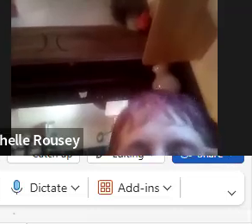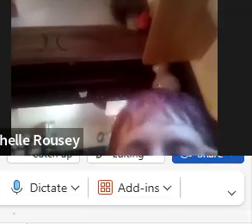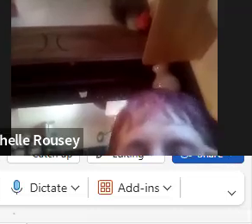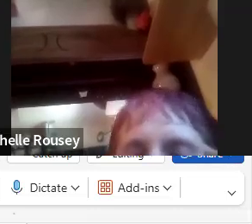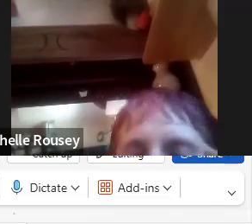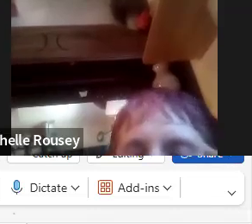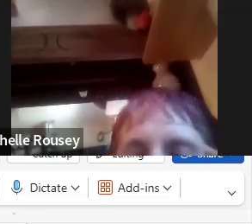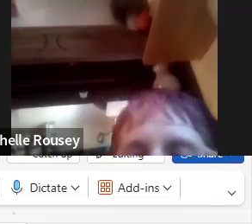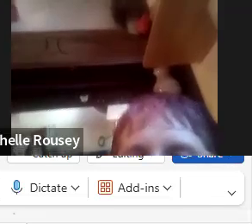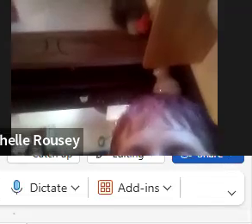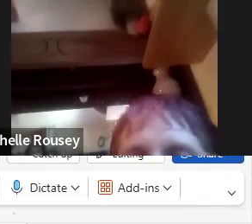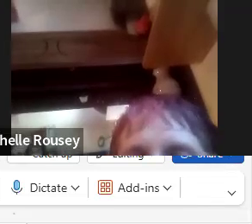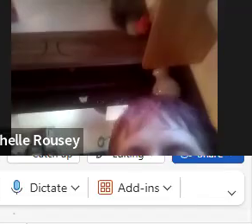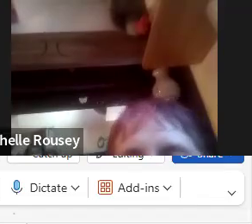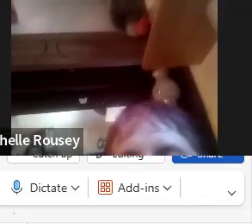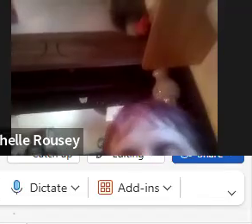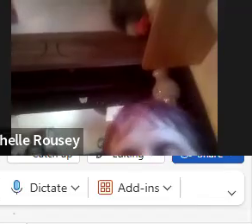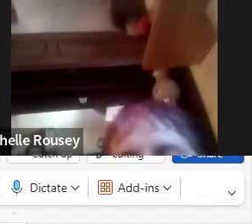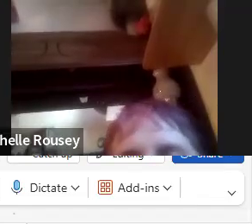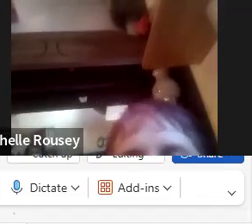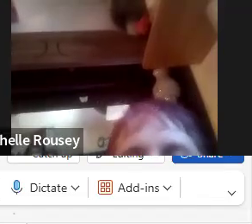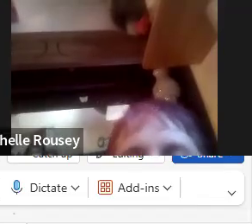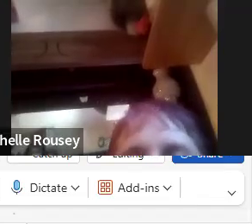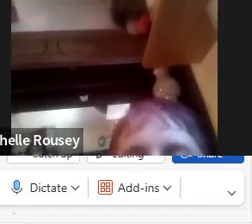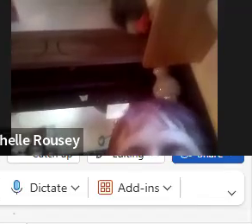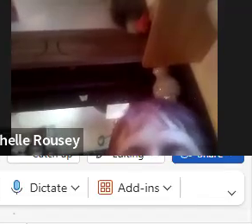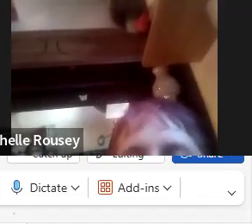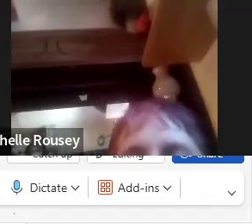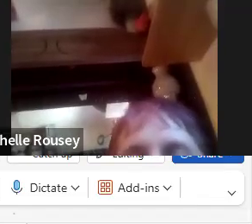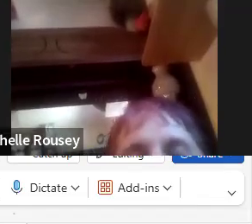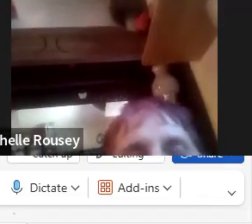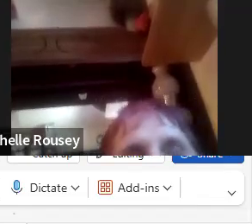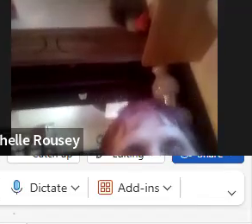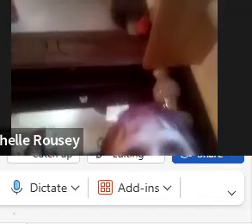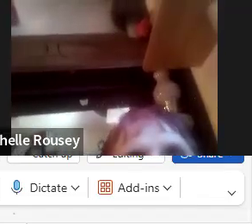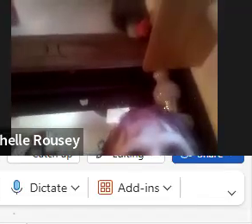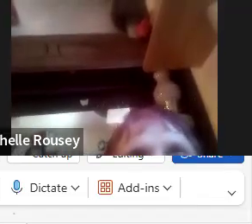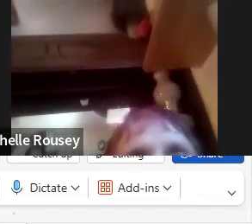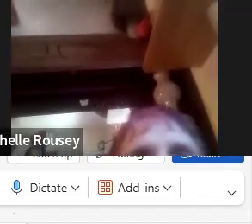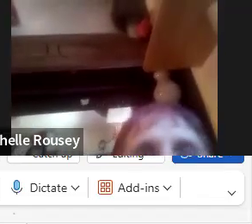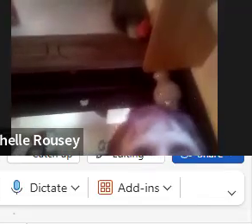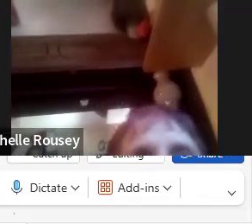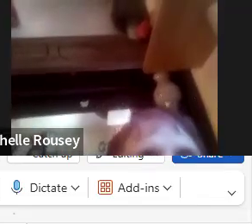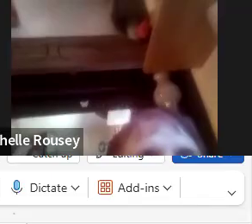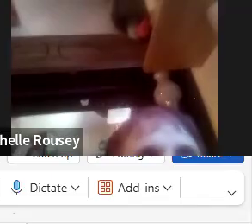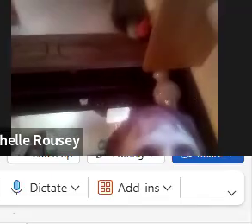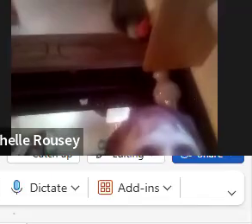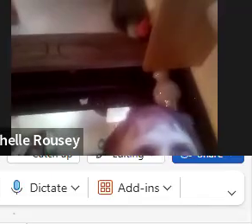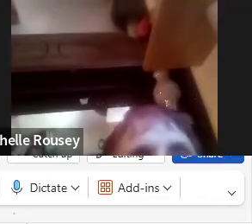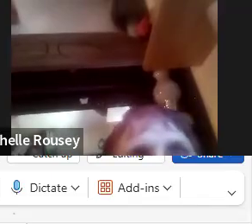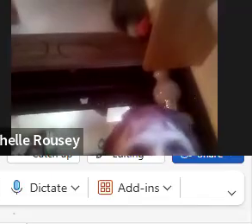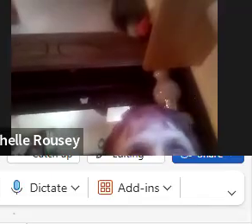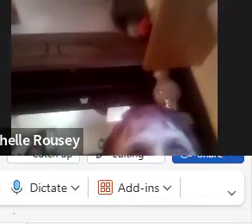people to be aware that it will impact on how we are expected